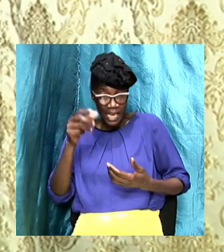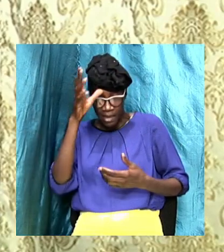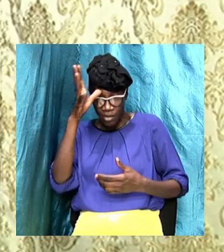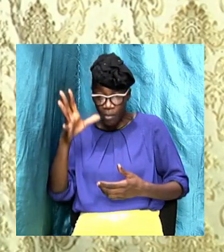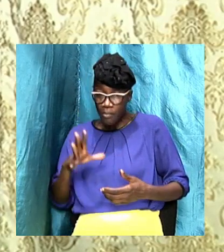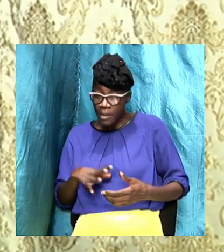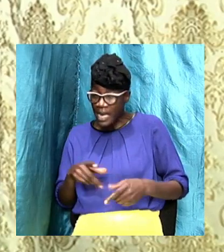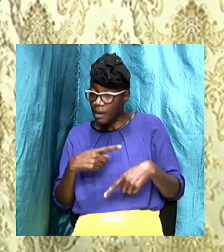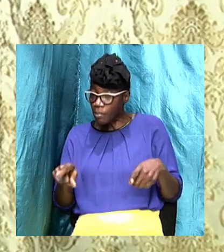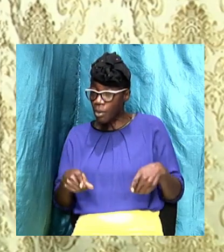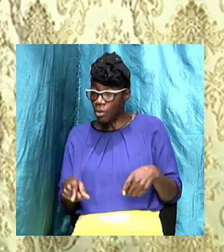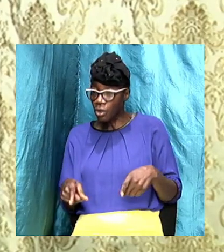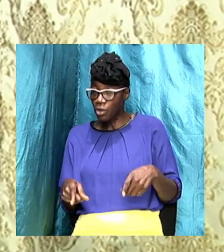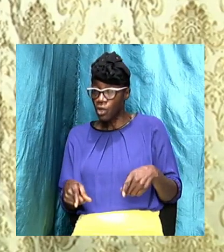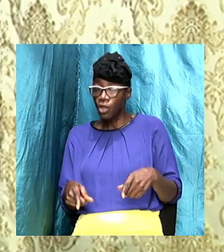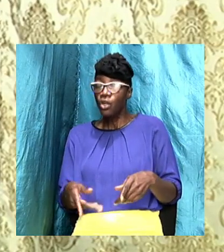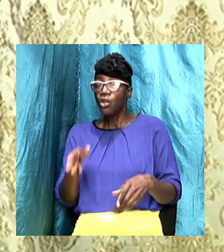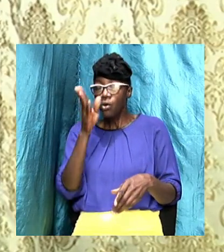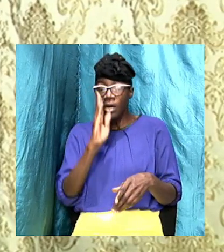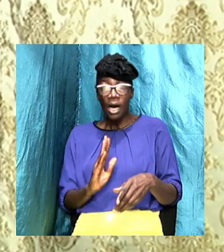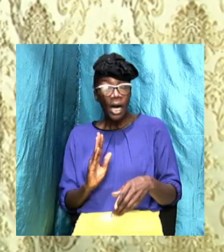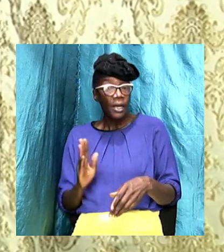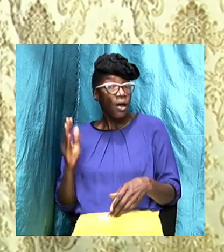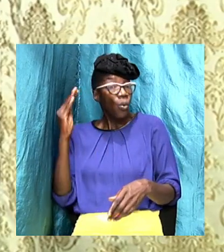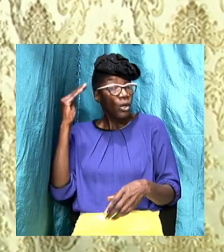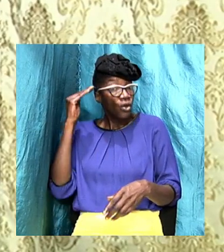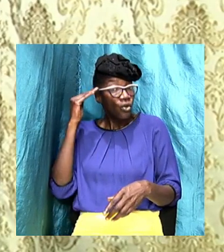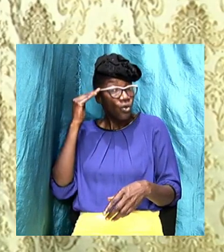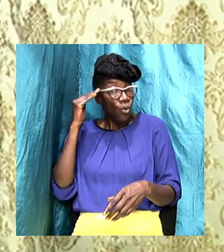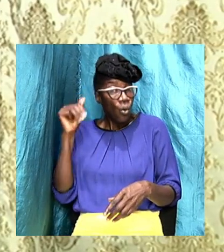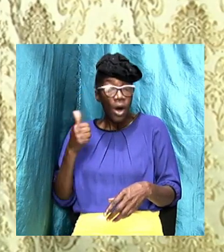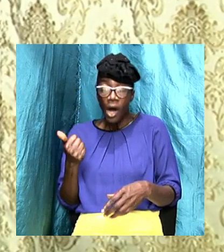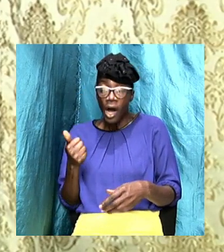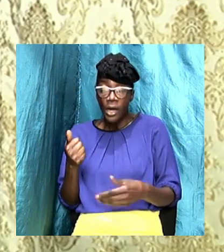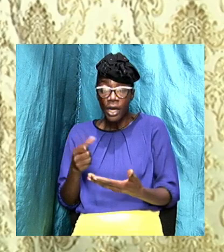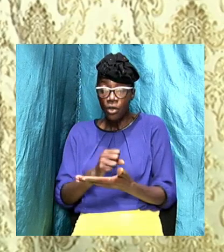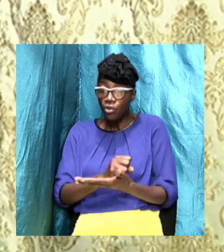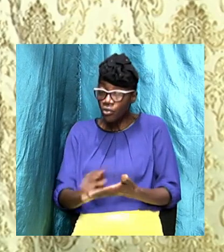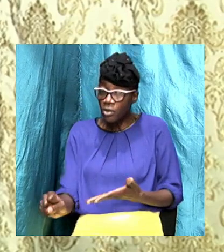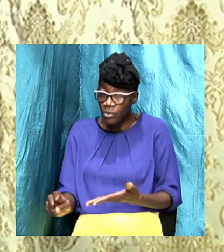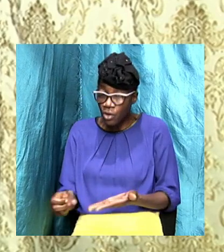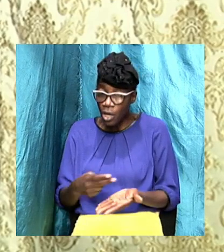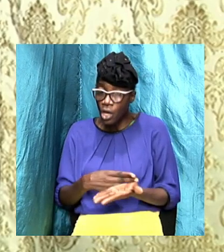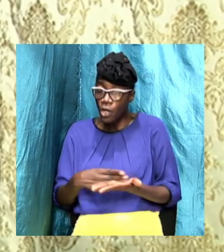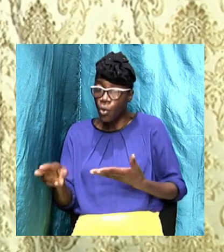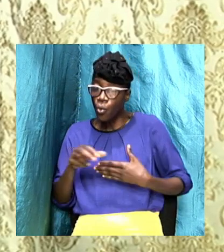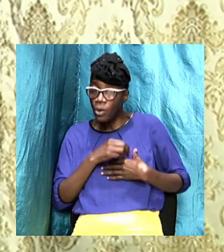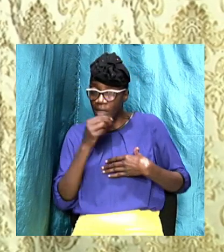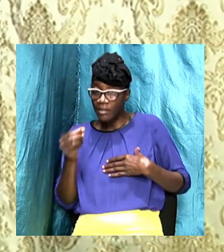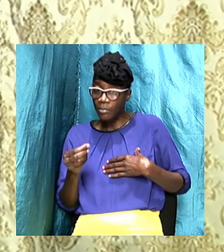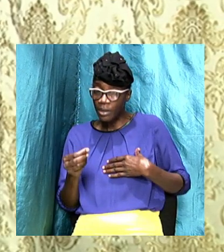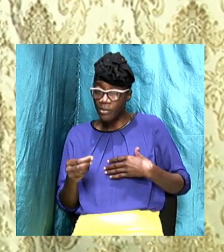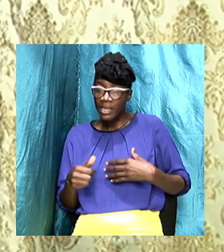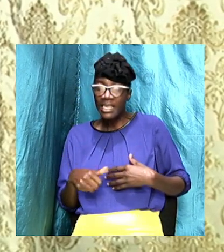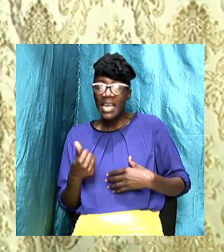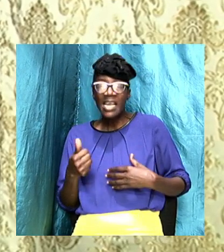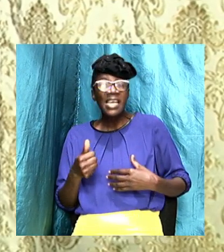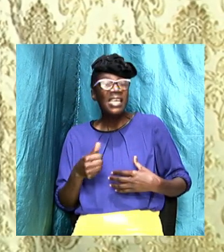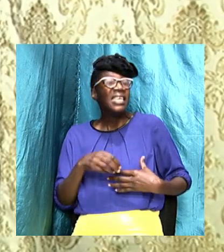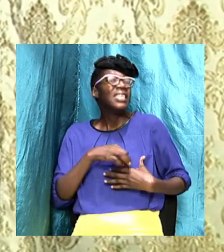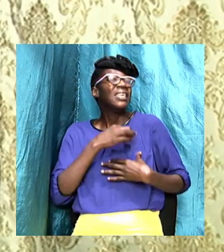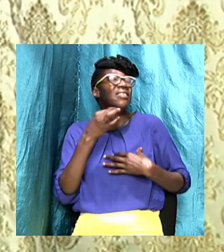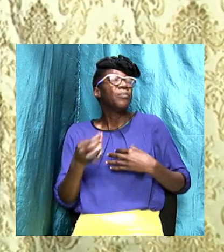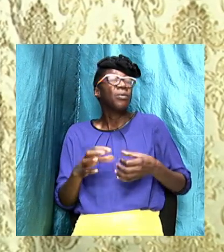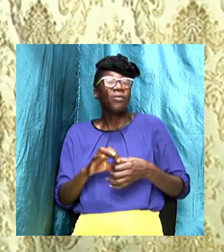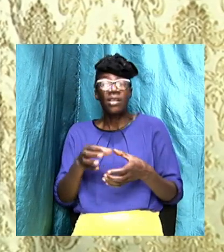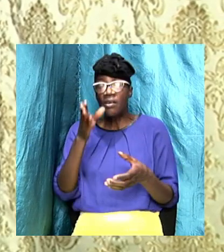know, just from the scripture and from other passages that we made reference of, that the Holy Spirit is the Spirit